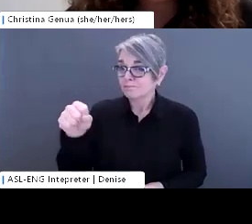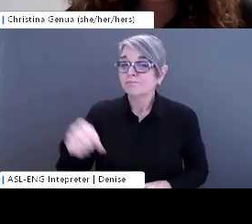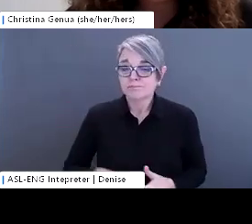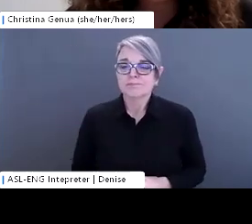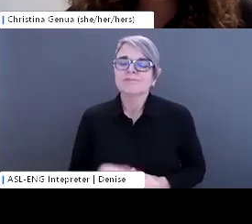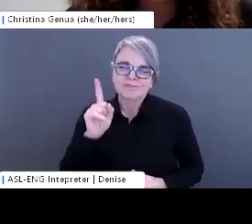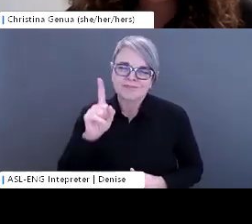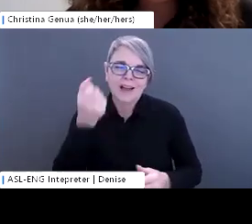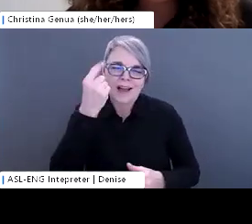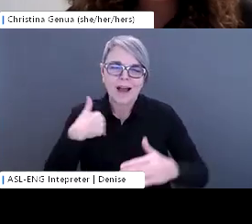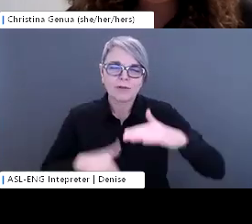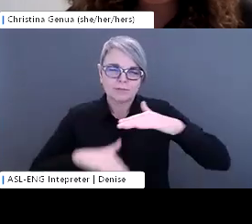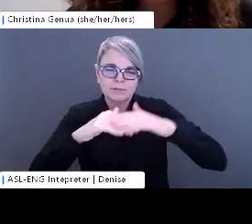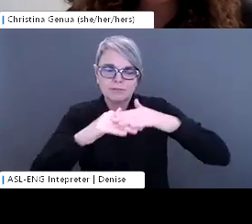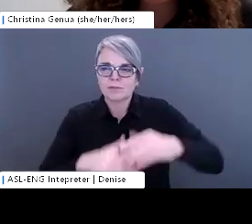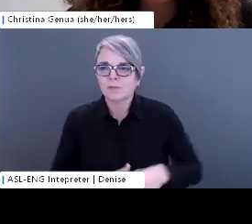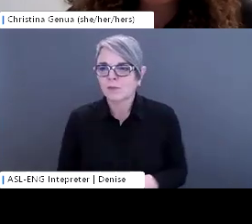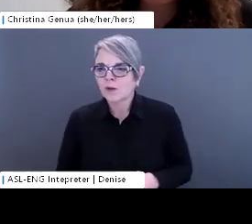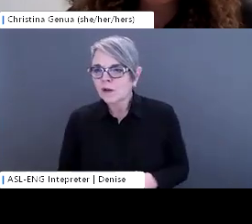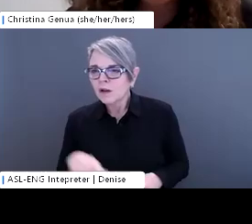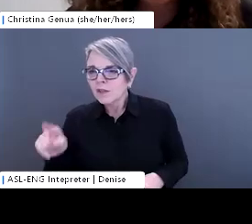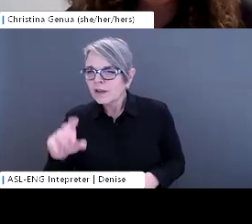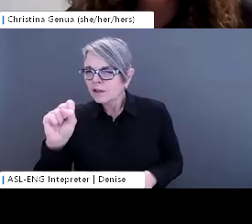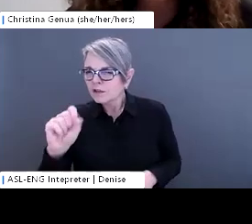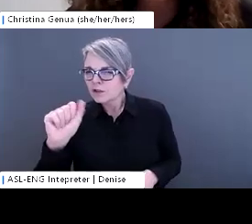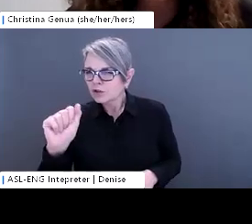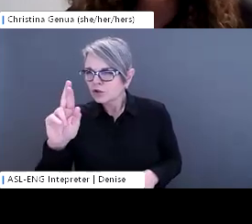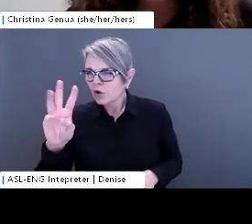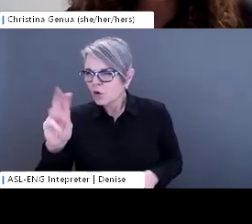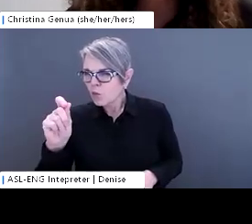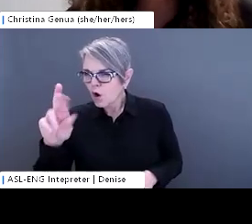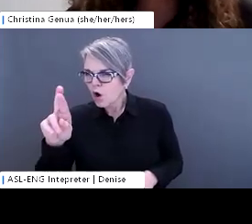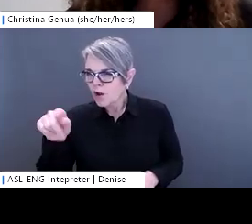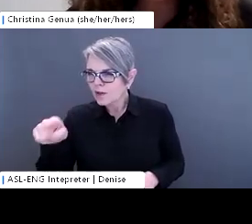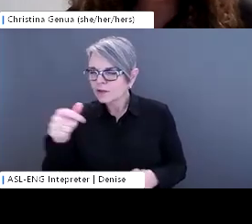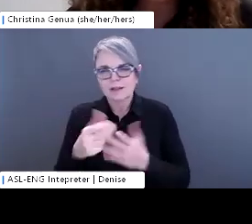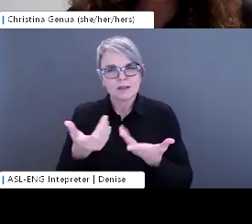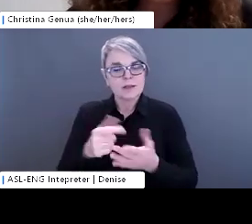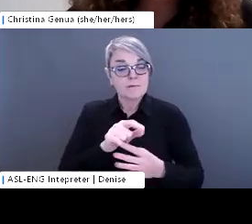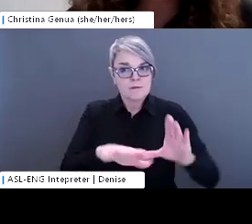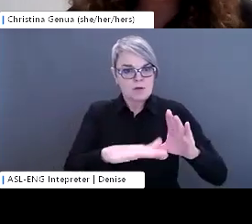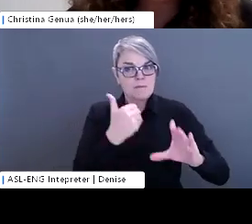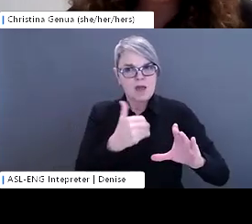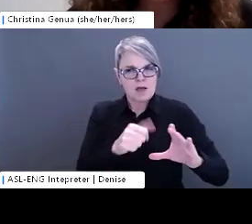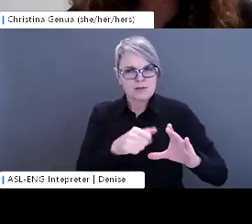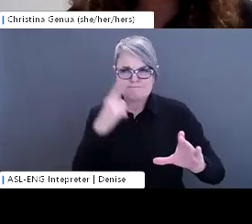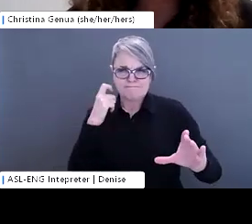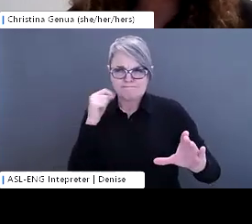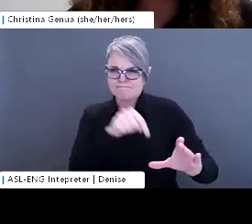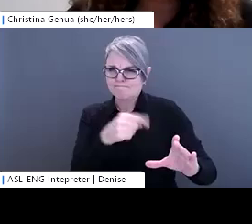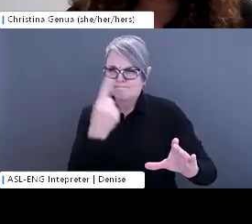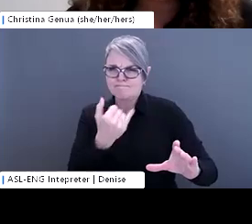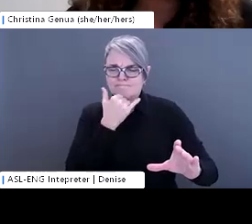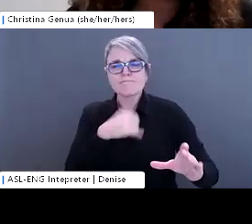Sorry, I think, Sarwari, I think you're asking how to lodge a complaint. You can go to your local branch. I think it depends on what the complaint